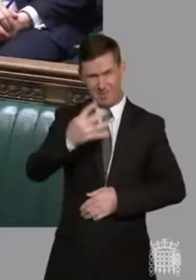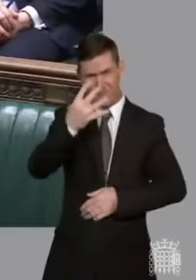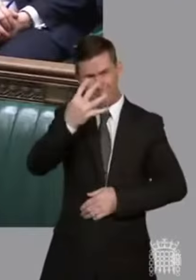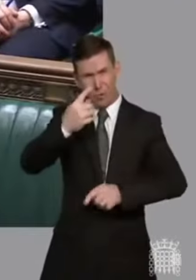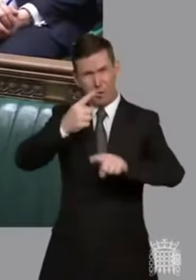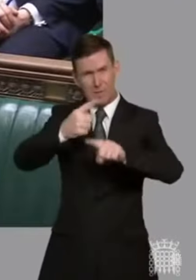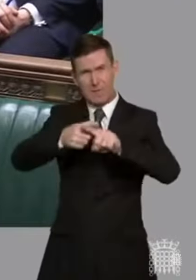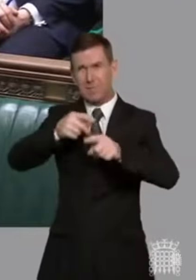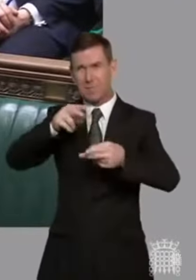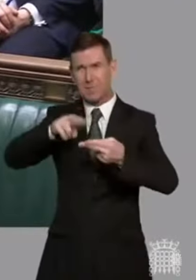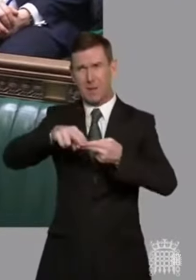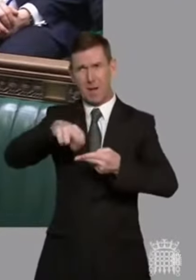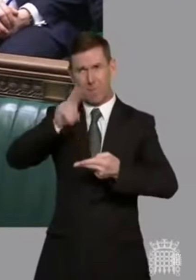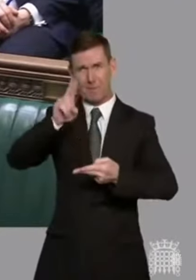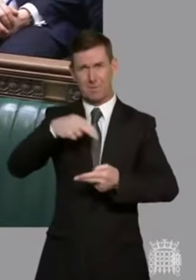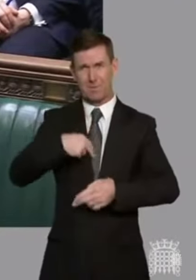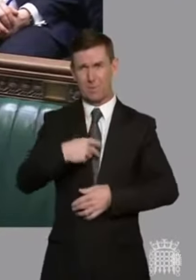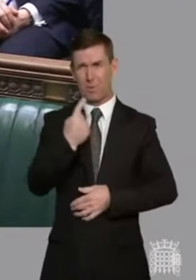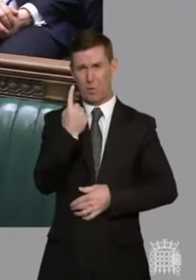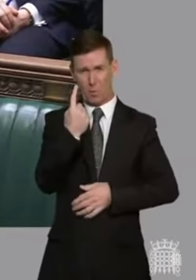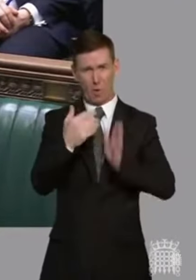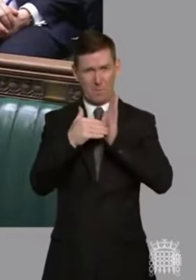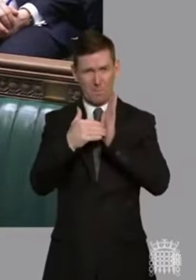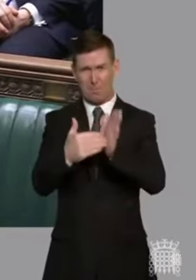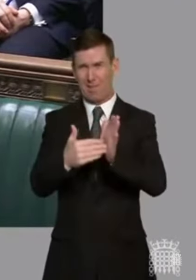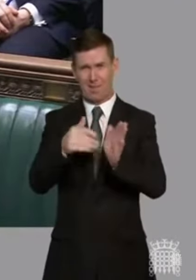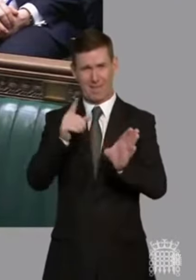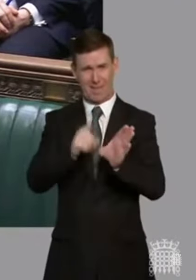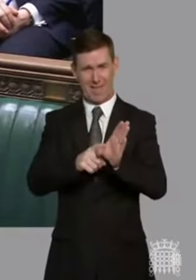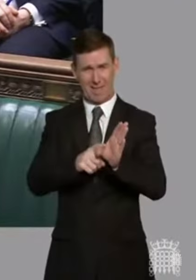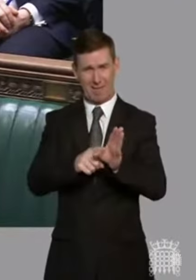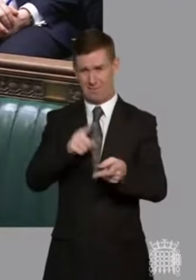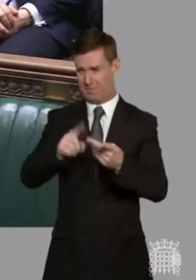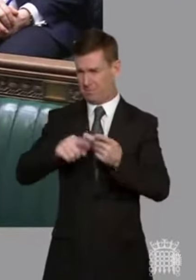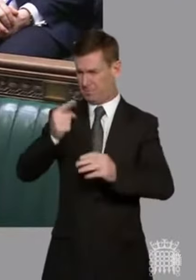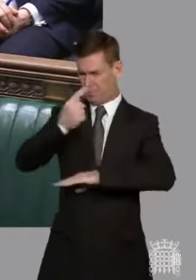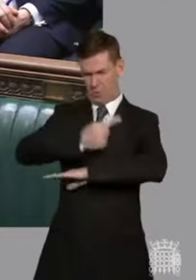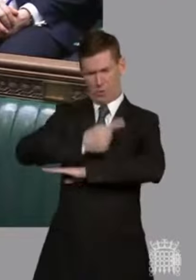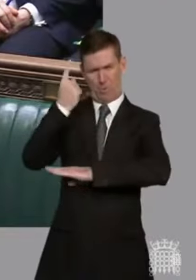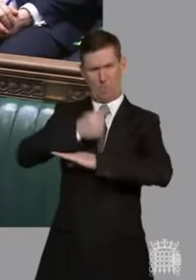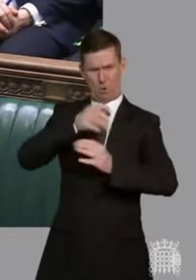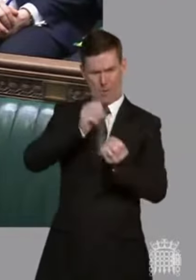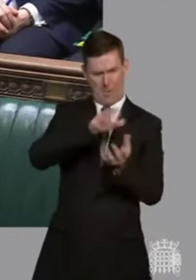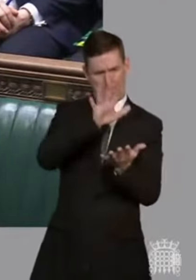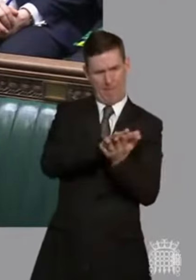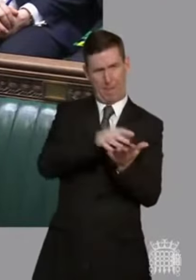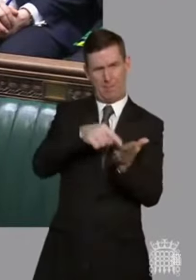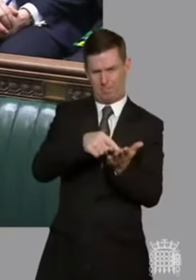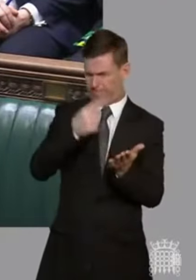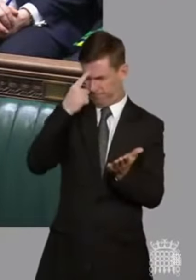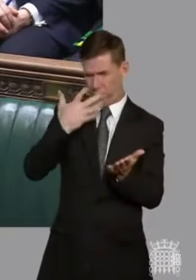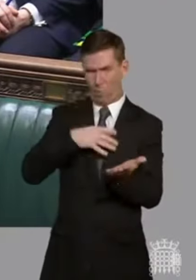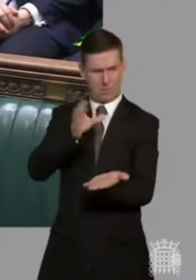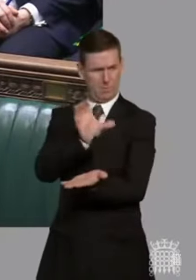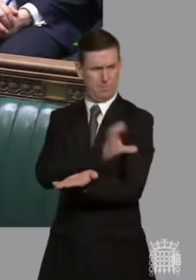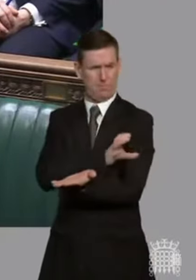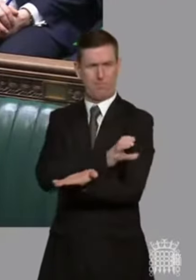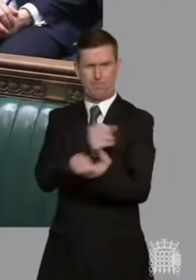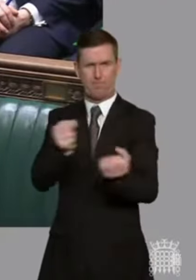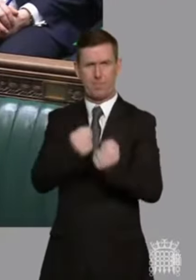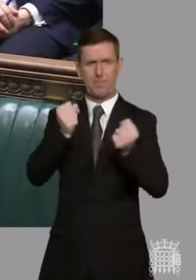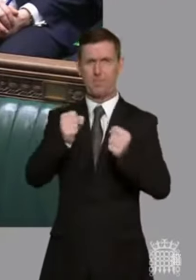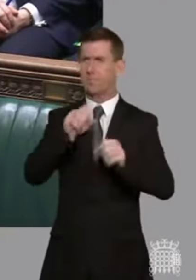Our Borders Bill will give stronger powers than ever to tackle people smugglers. We've already removed 16,000 people with no right to be